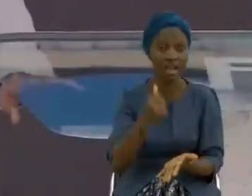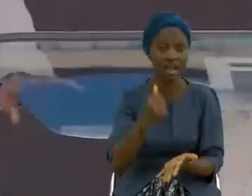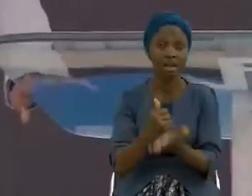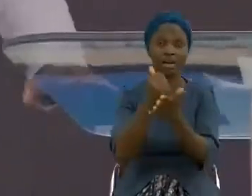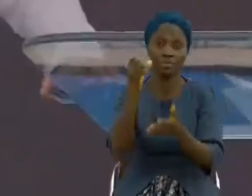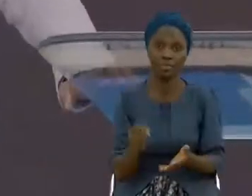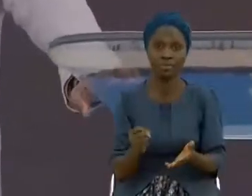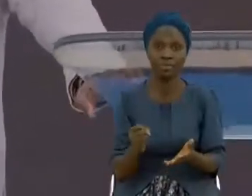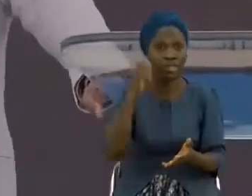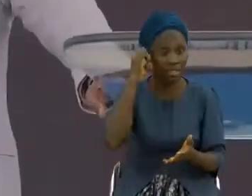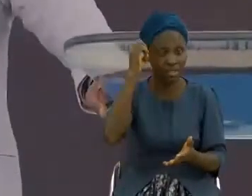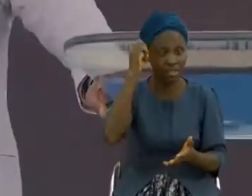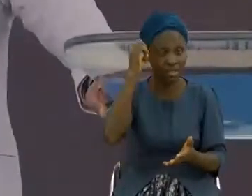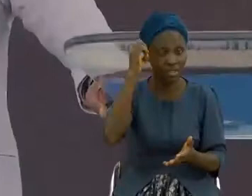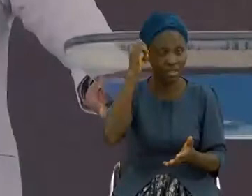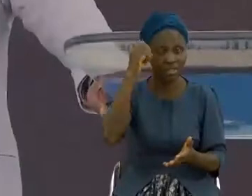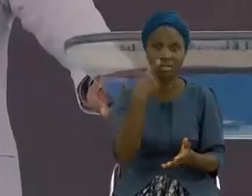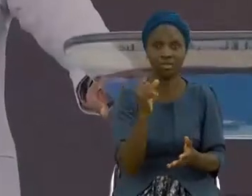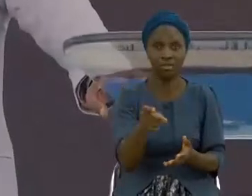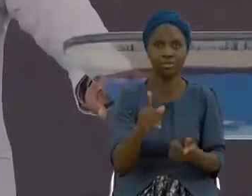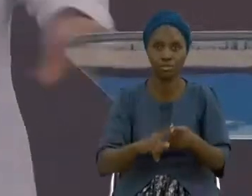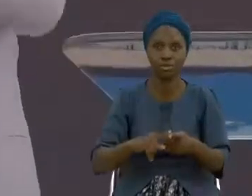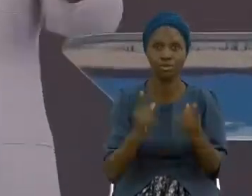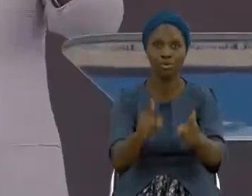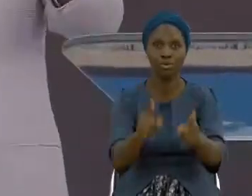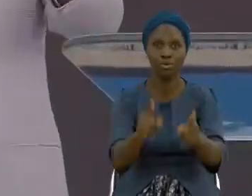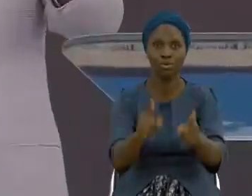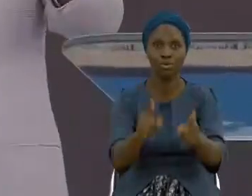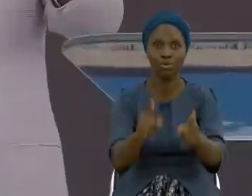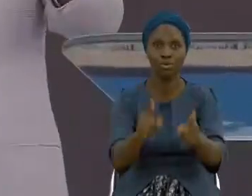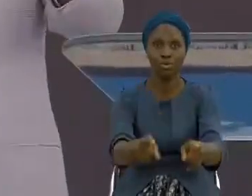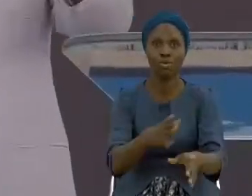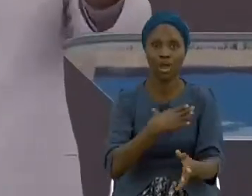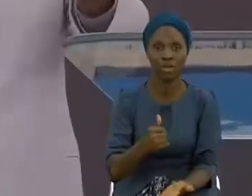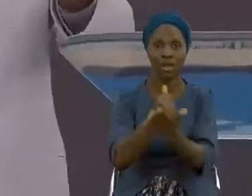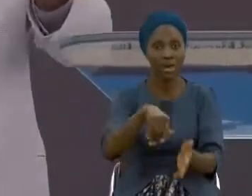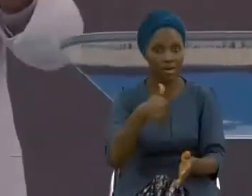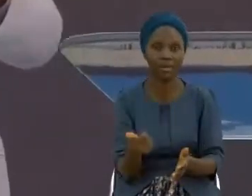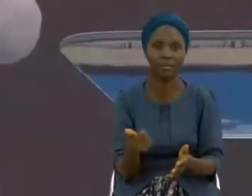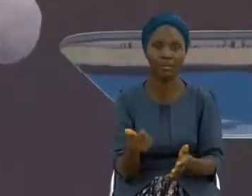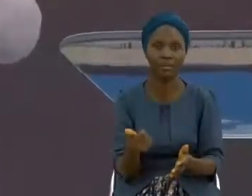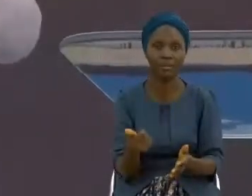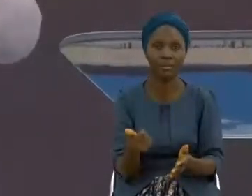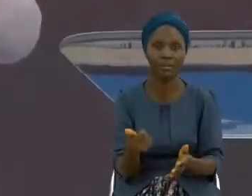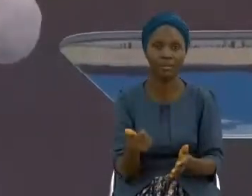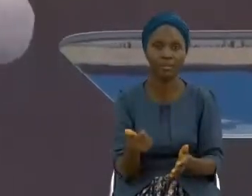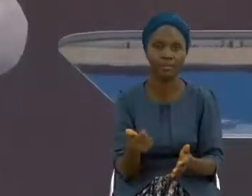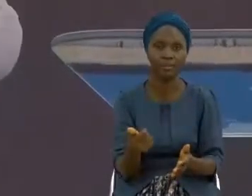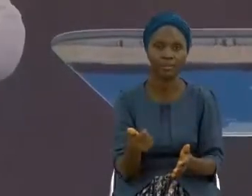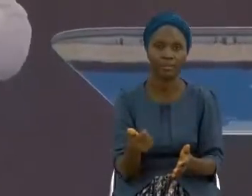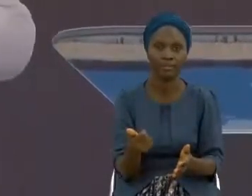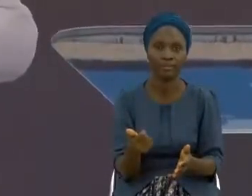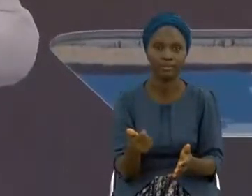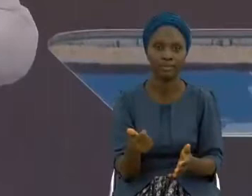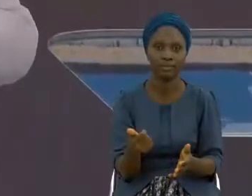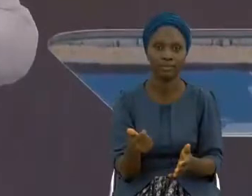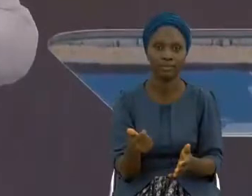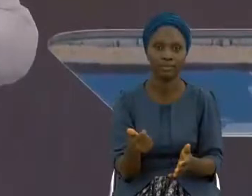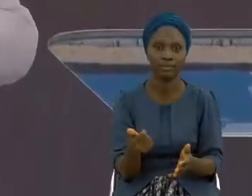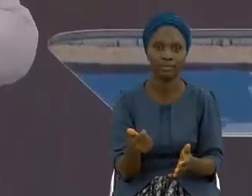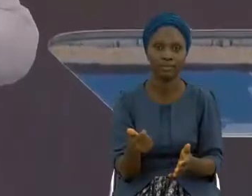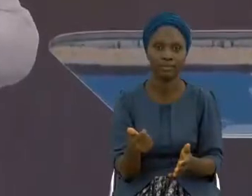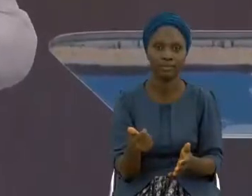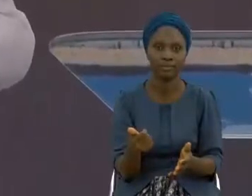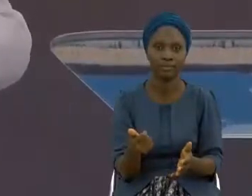and help another the essence that we have come at the